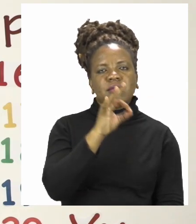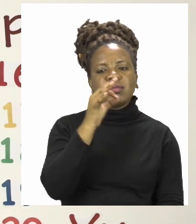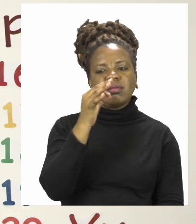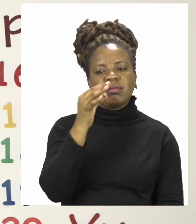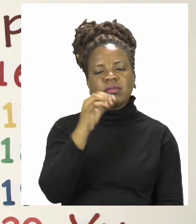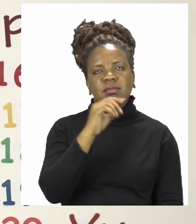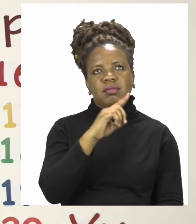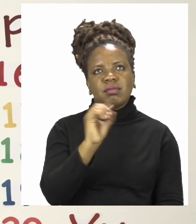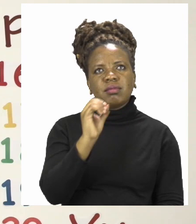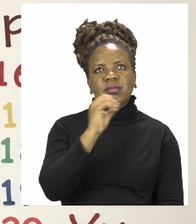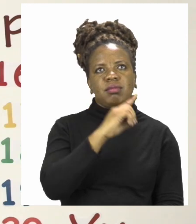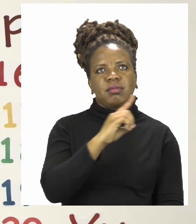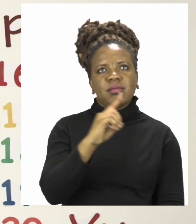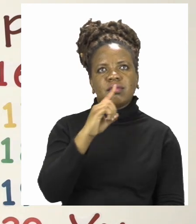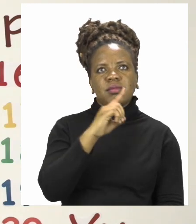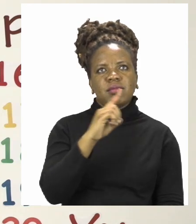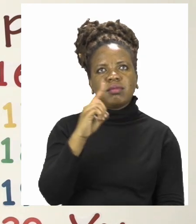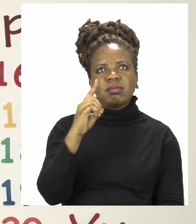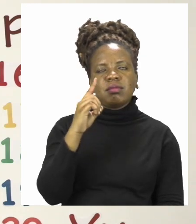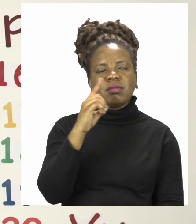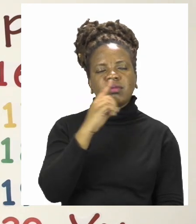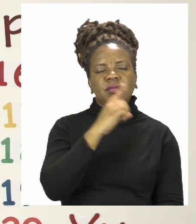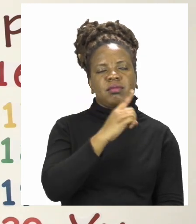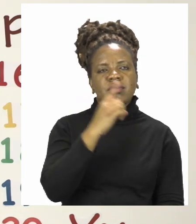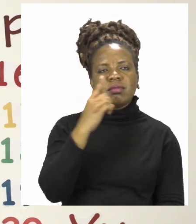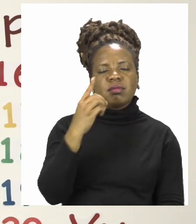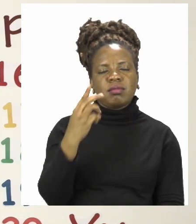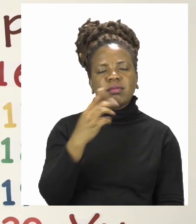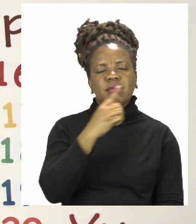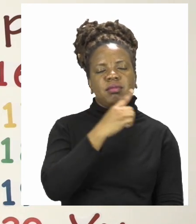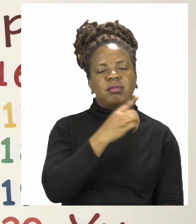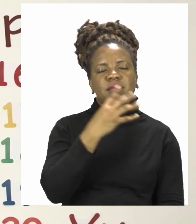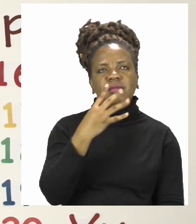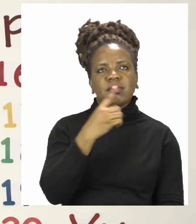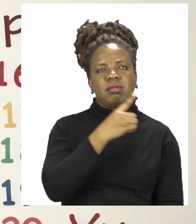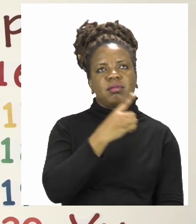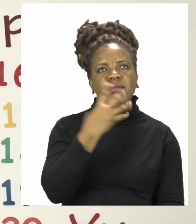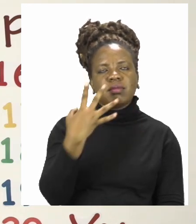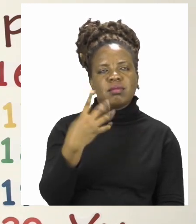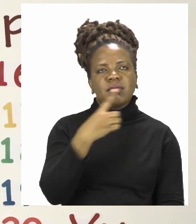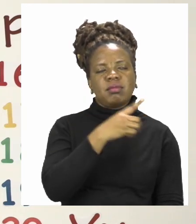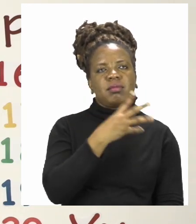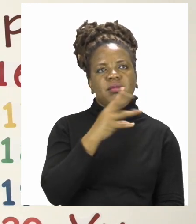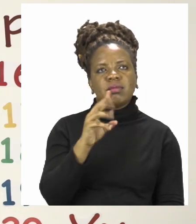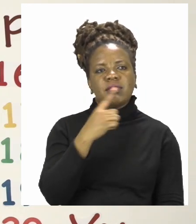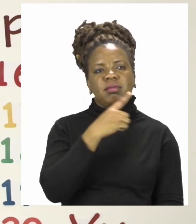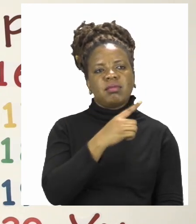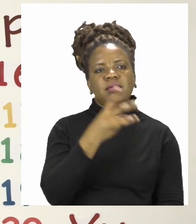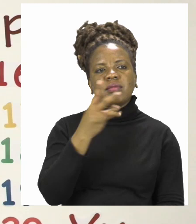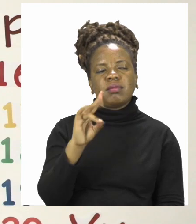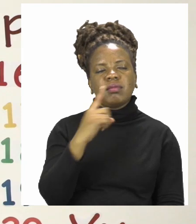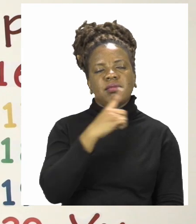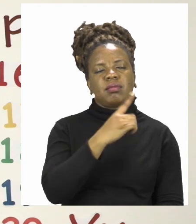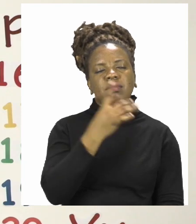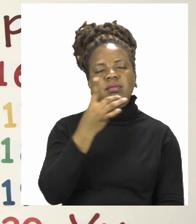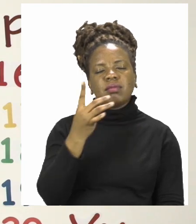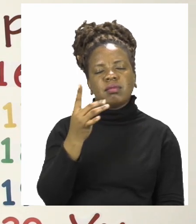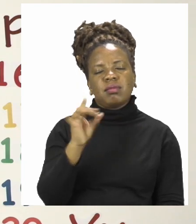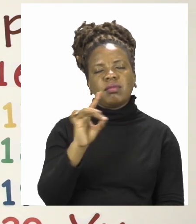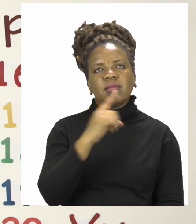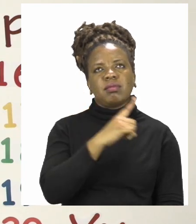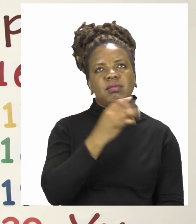10, 11, 12, 13, 14, 15, 16, 17, 18,